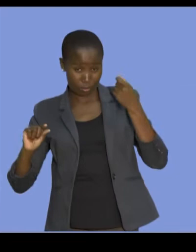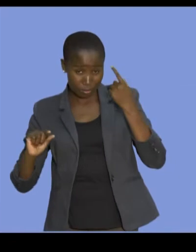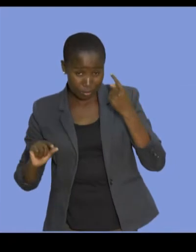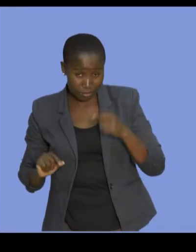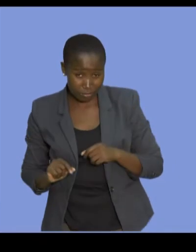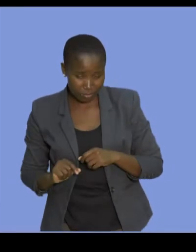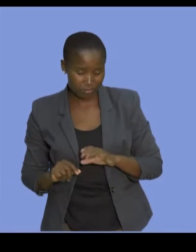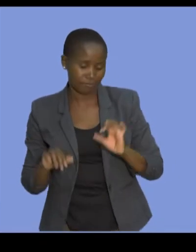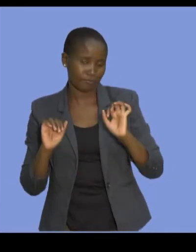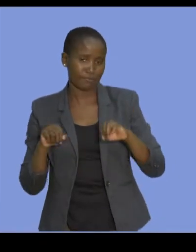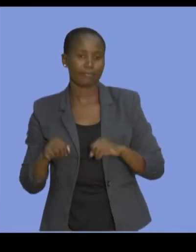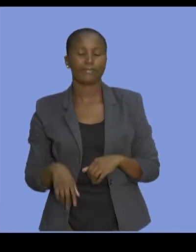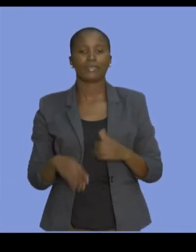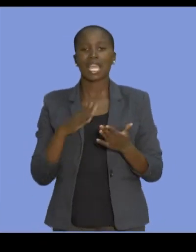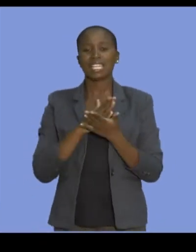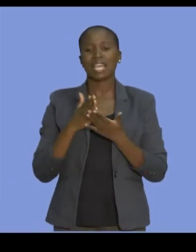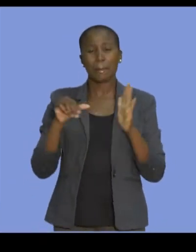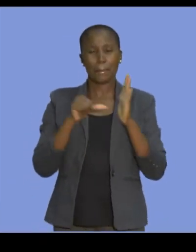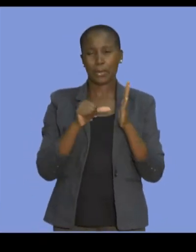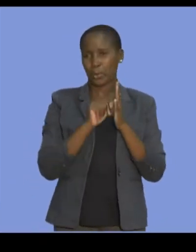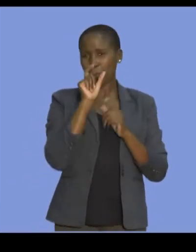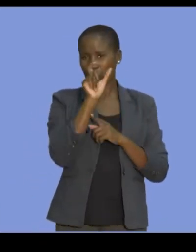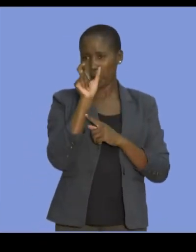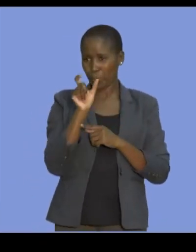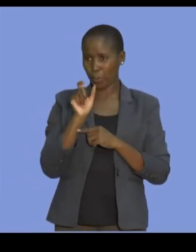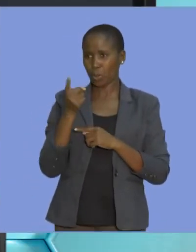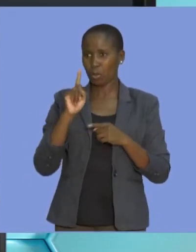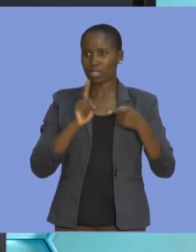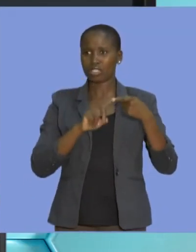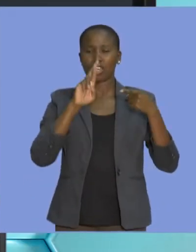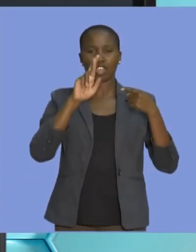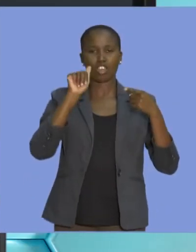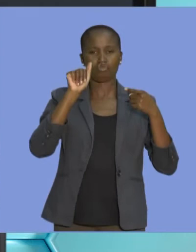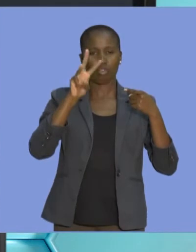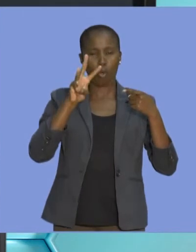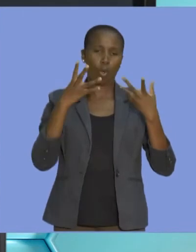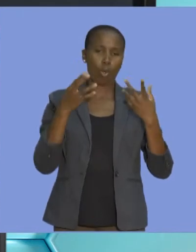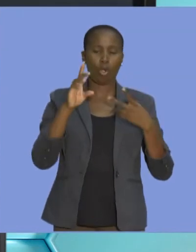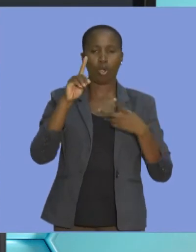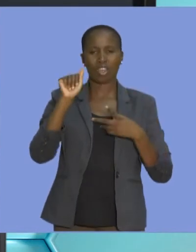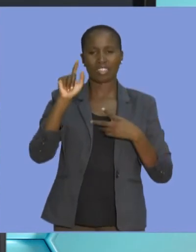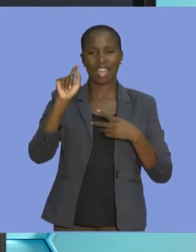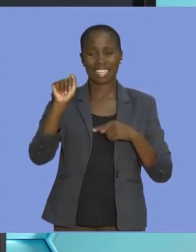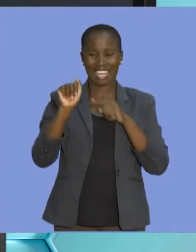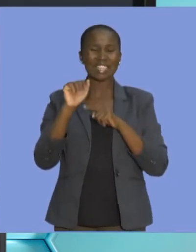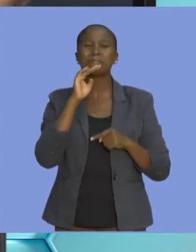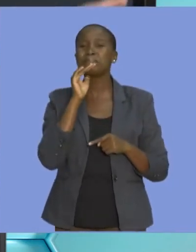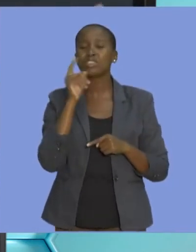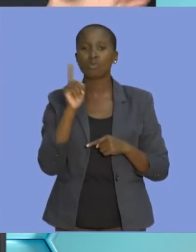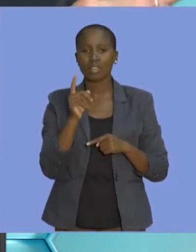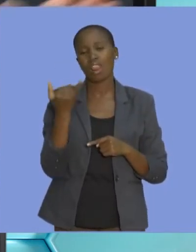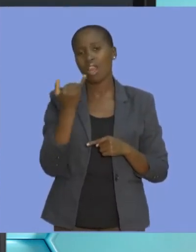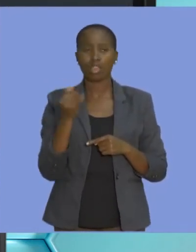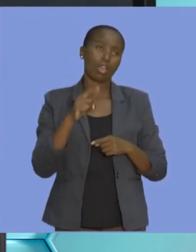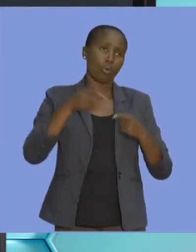Now, some of the keywords: raw data, group data. Raw data, it's like 1, 2, 3, 4,